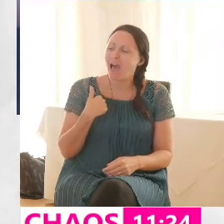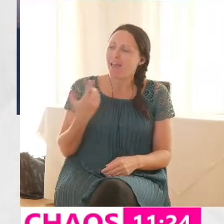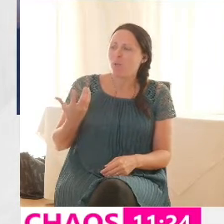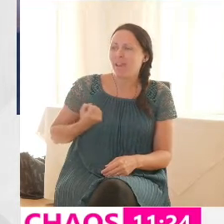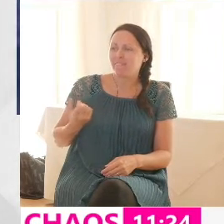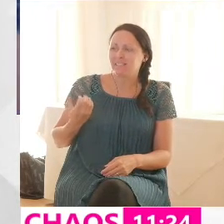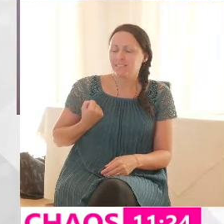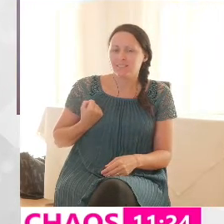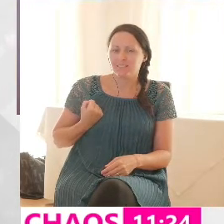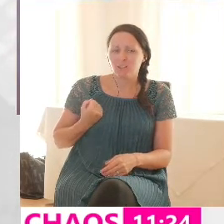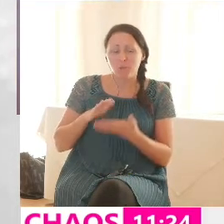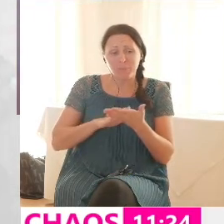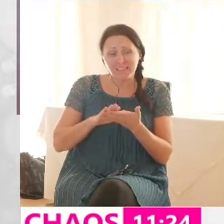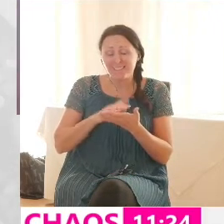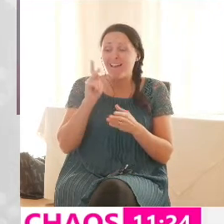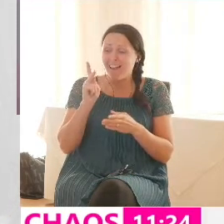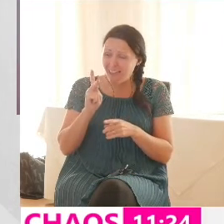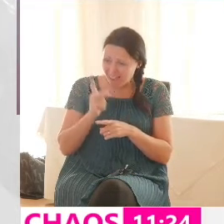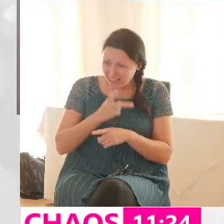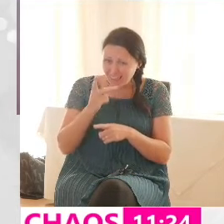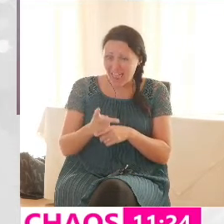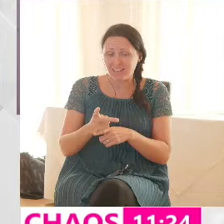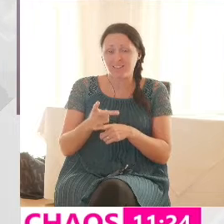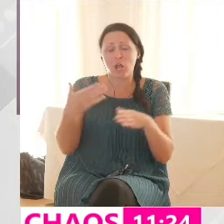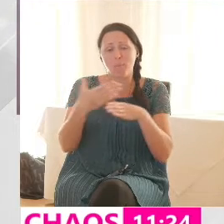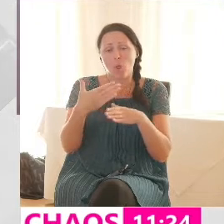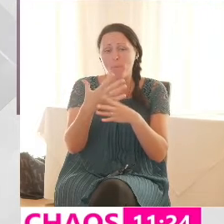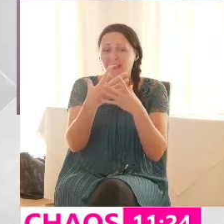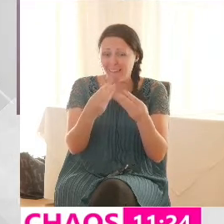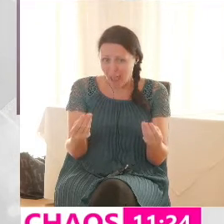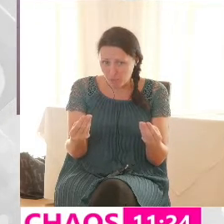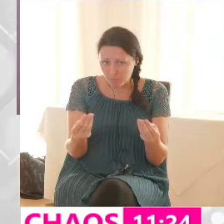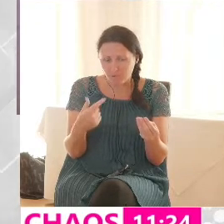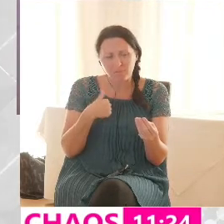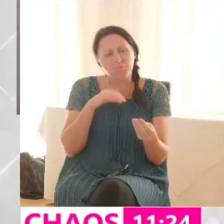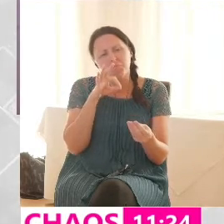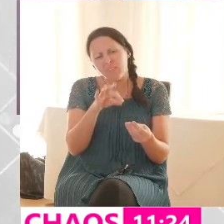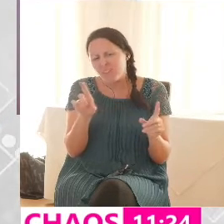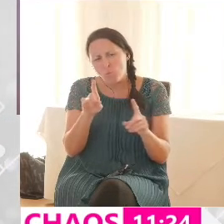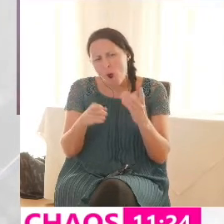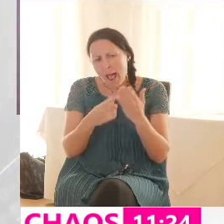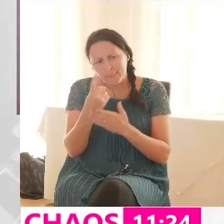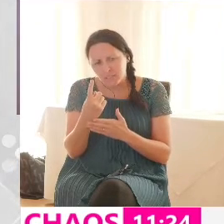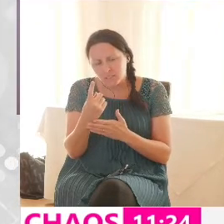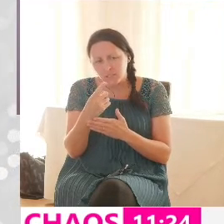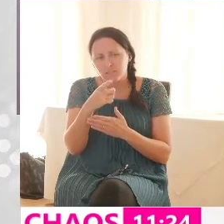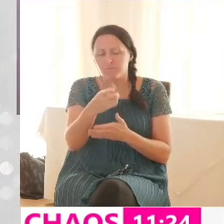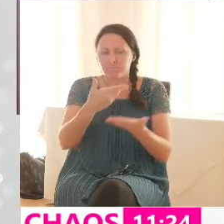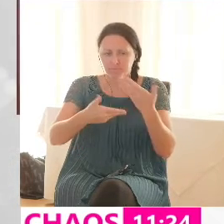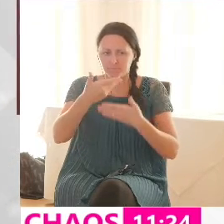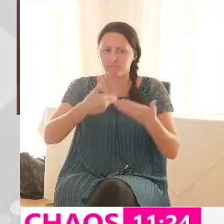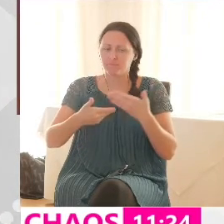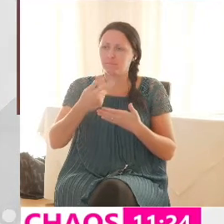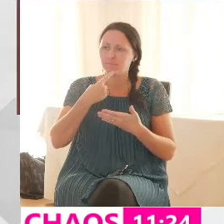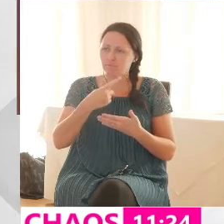created, employment gap here. But here it leads to something else. I was saying, what happens then? They were telling that I'm not able